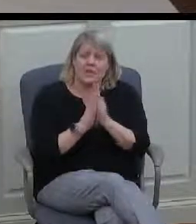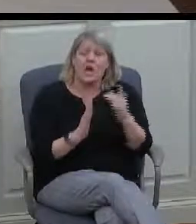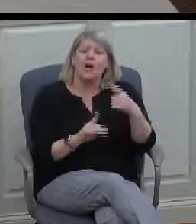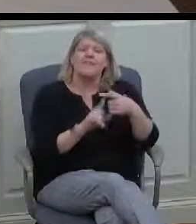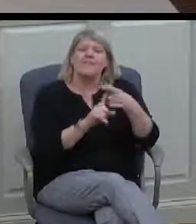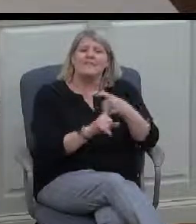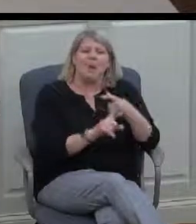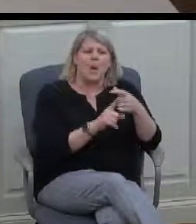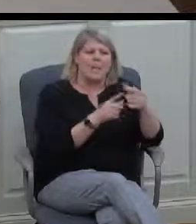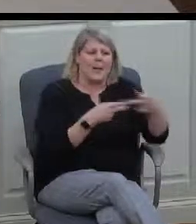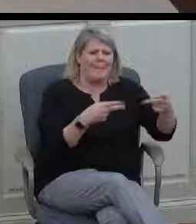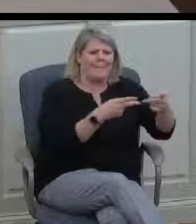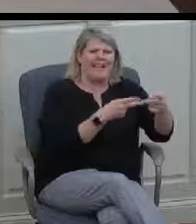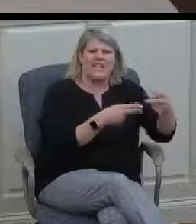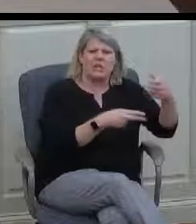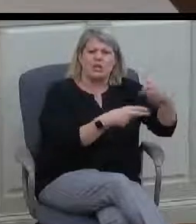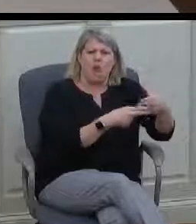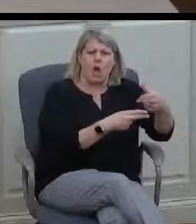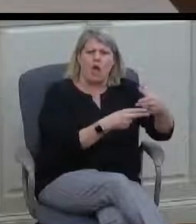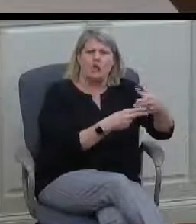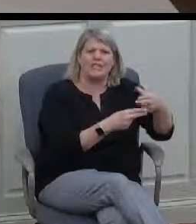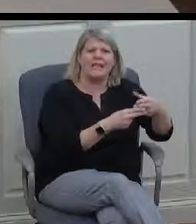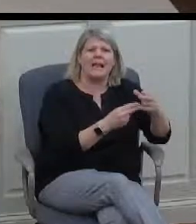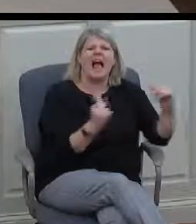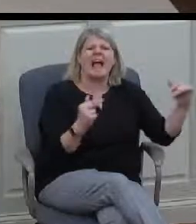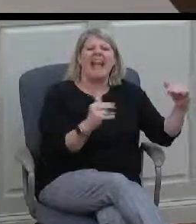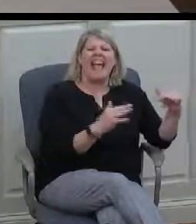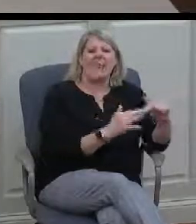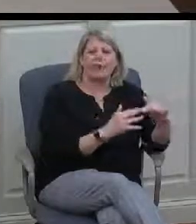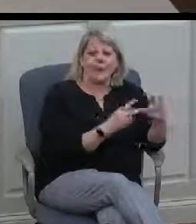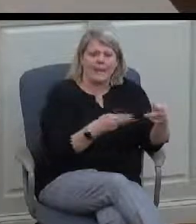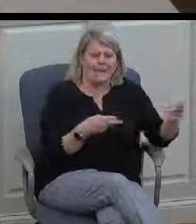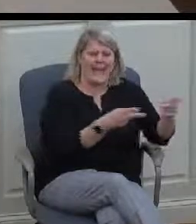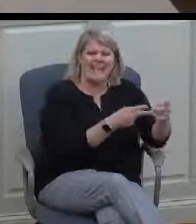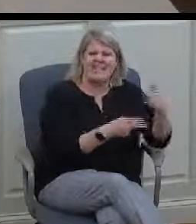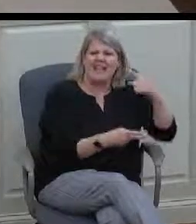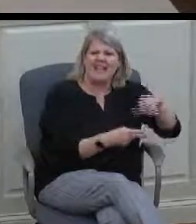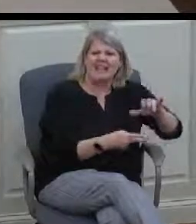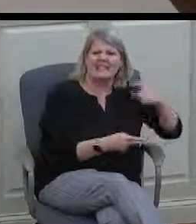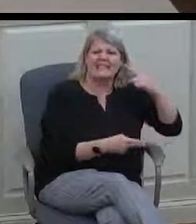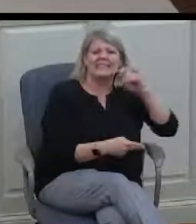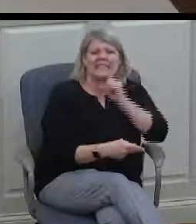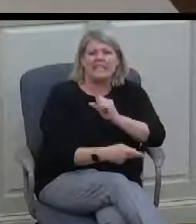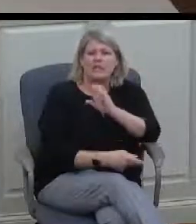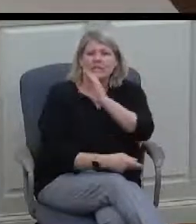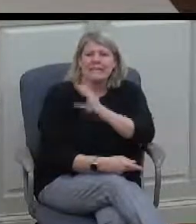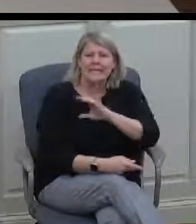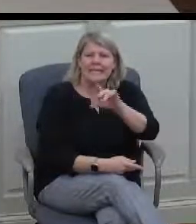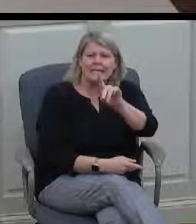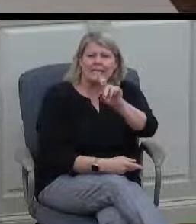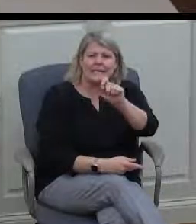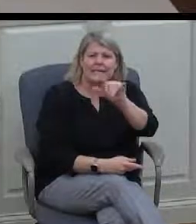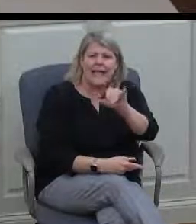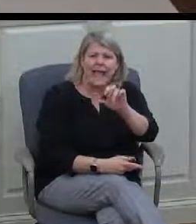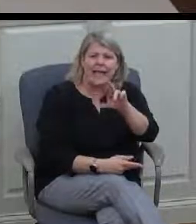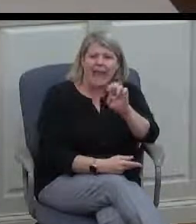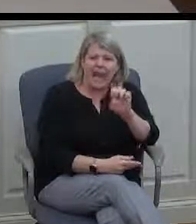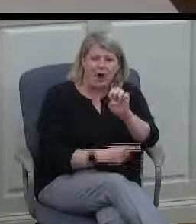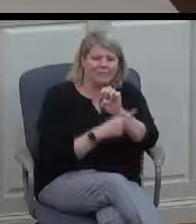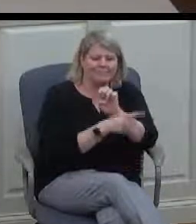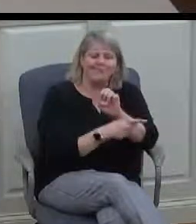the city's local senior activity center and adult daycare request they made. So during